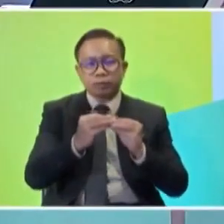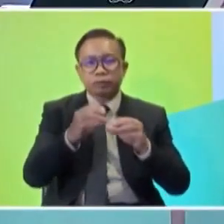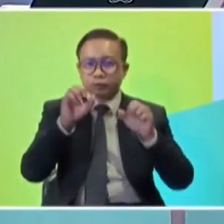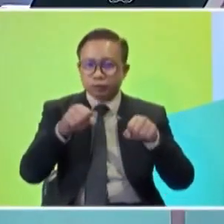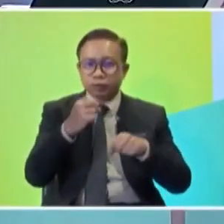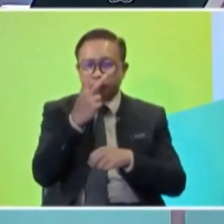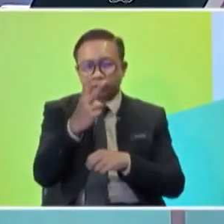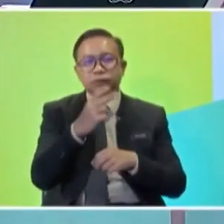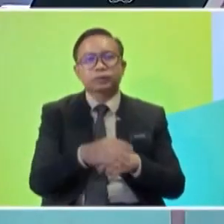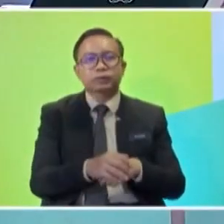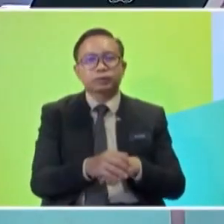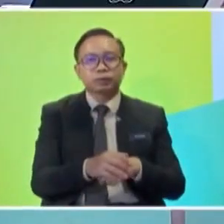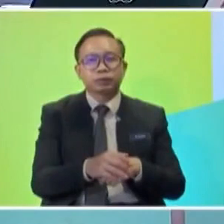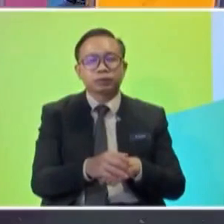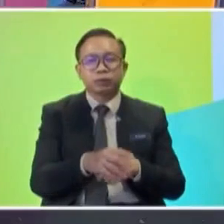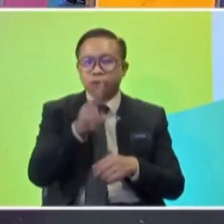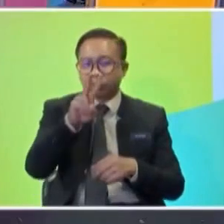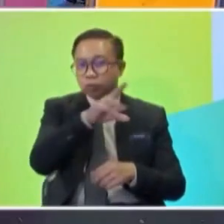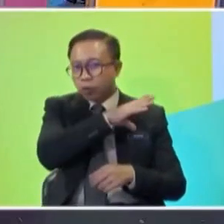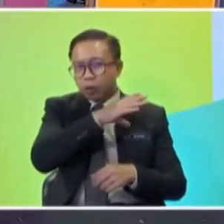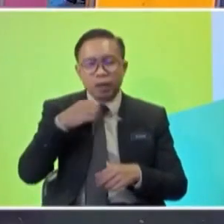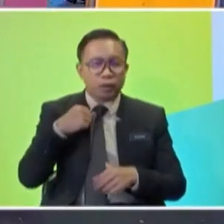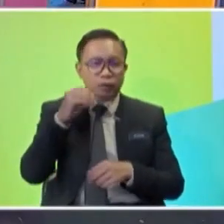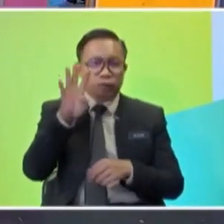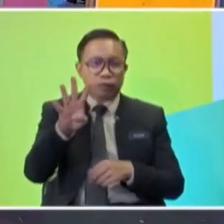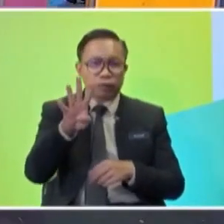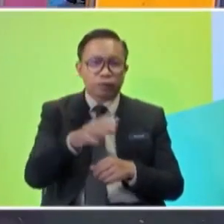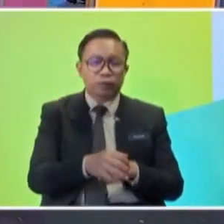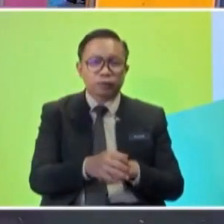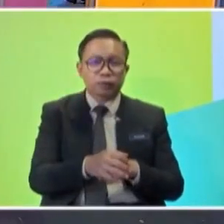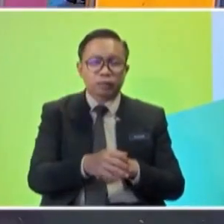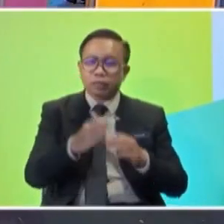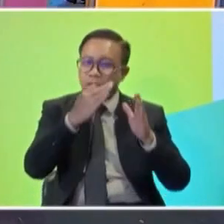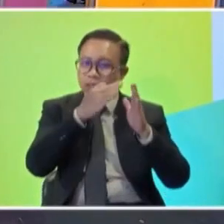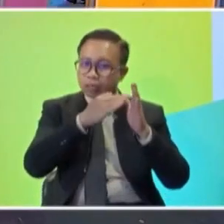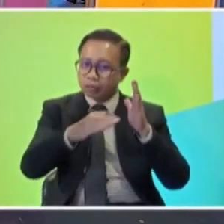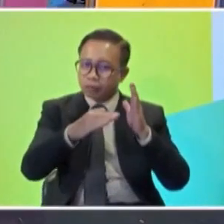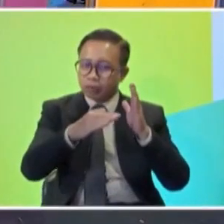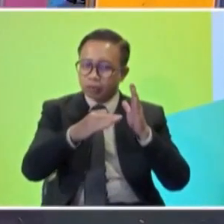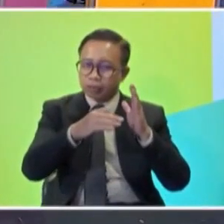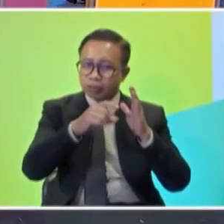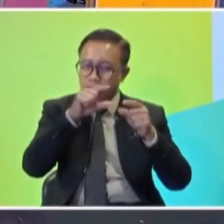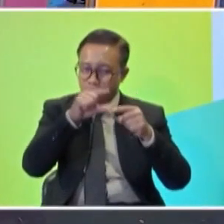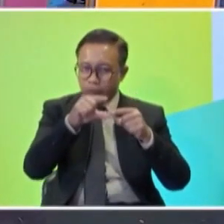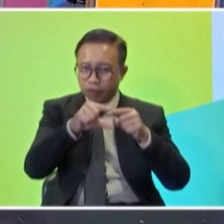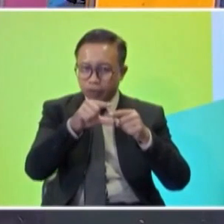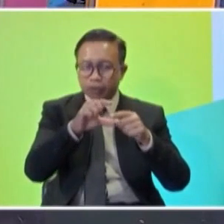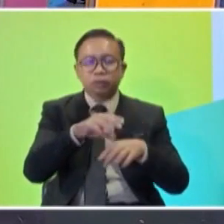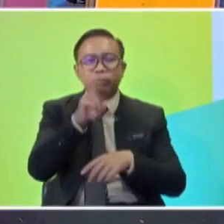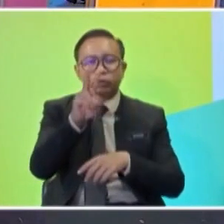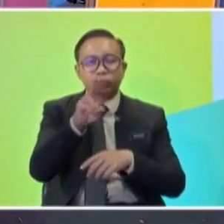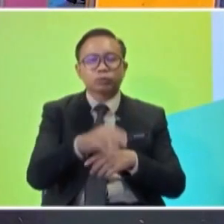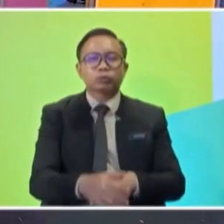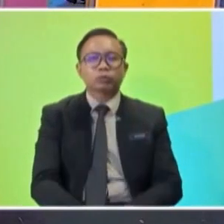Chris? The 2 and 4, teacher. Perfect. 2 and 4. You divide with 2, you get 1. Divide with 2, you get